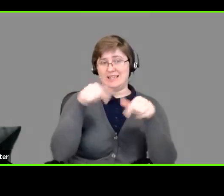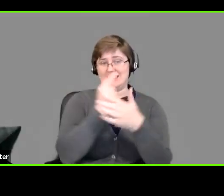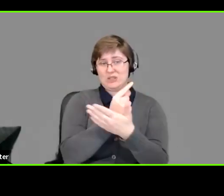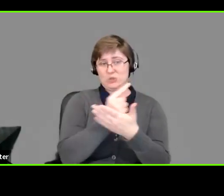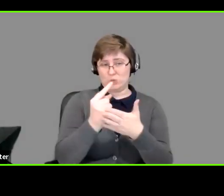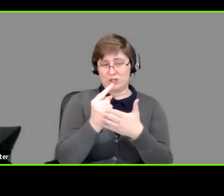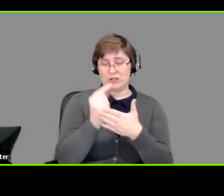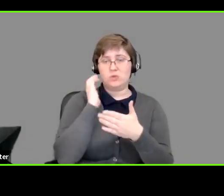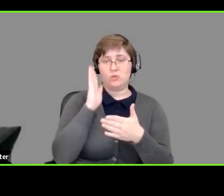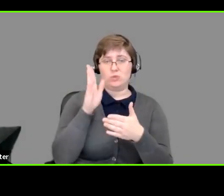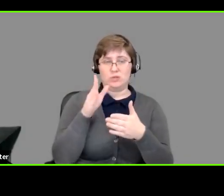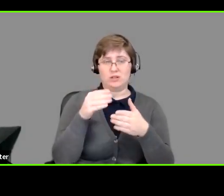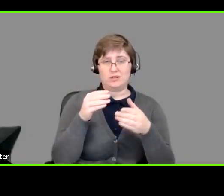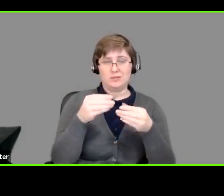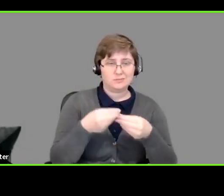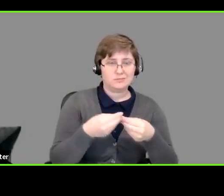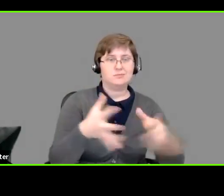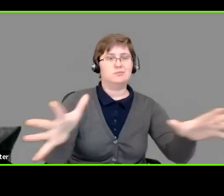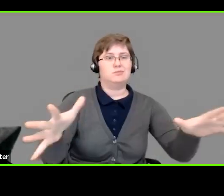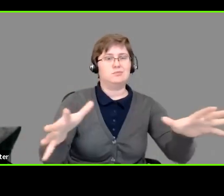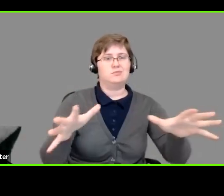doses that are going to be in the community.